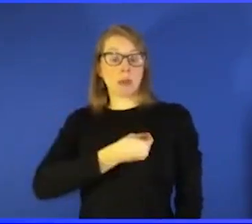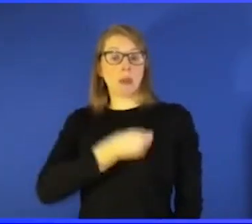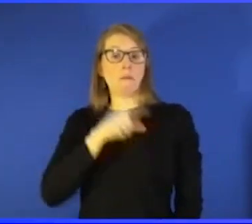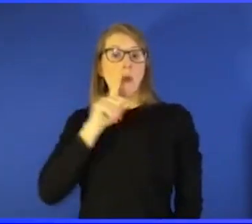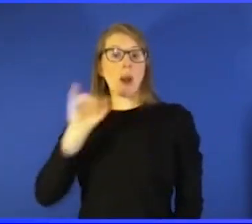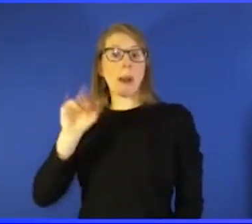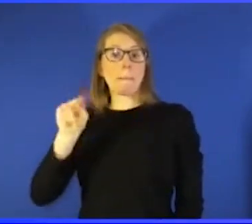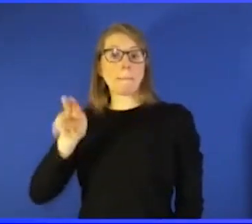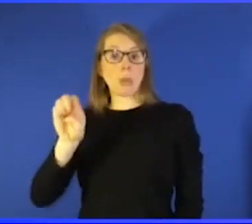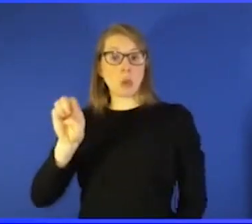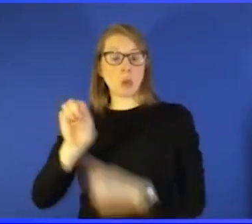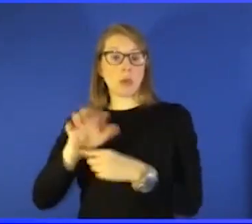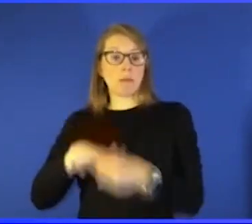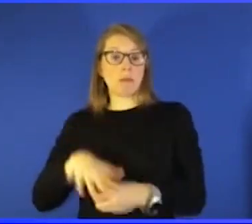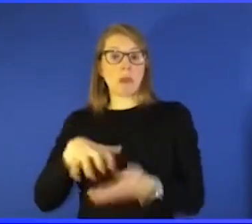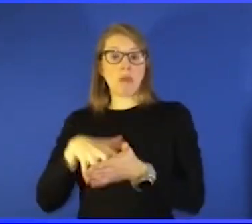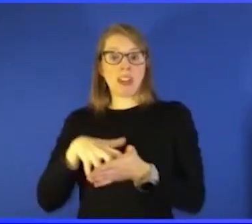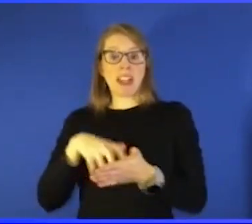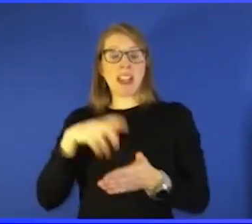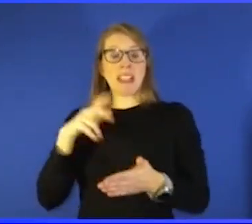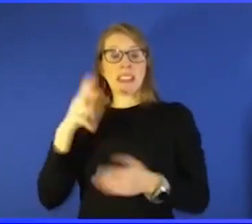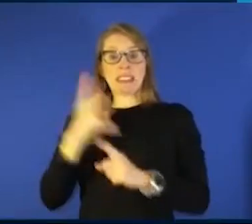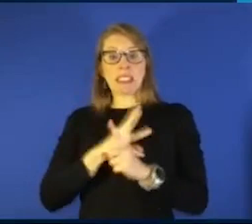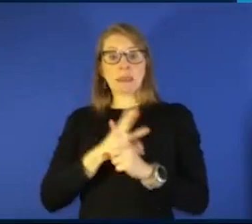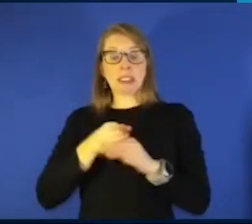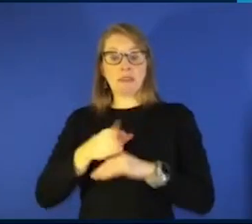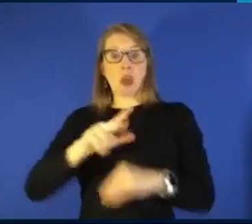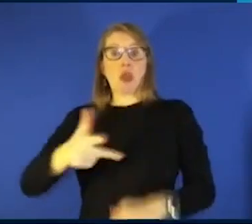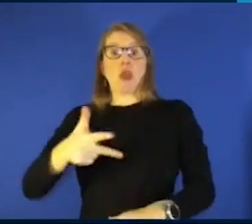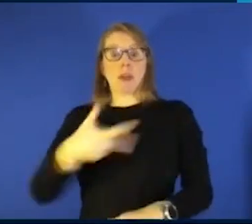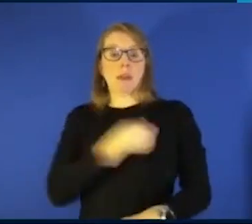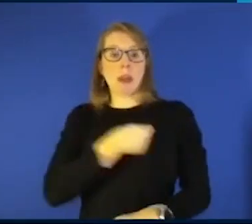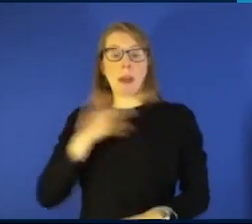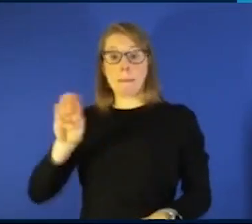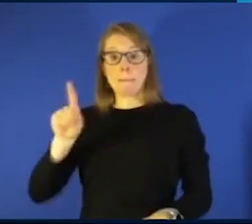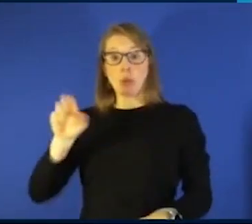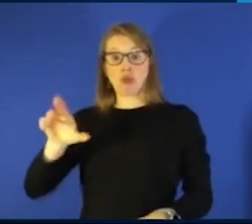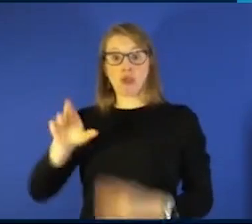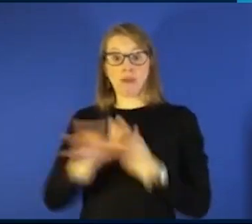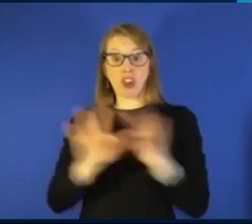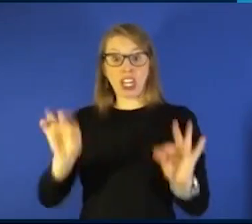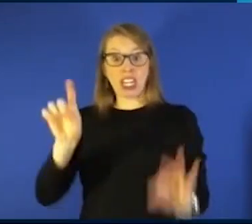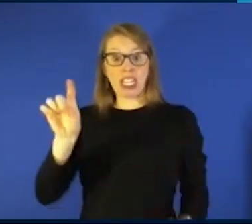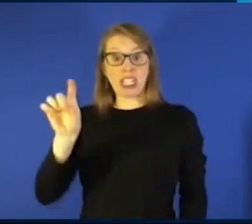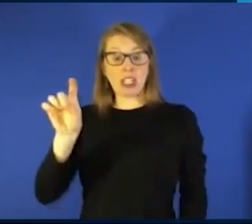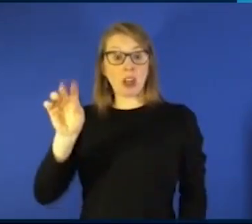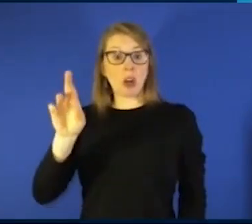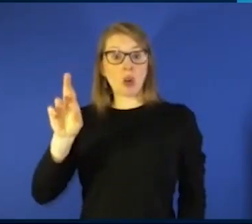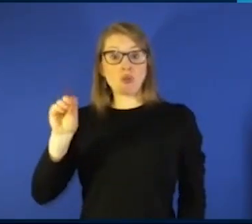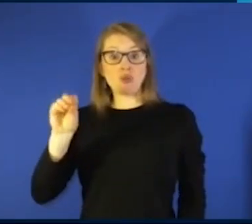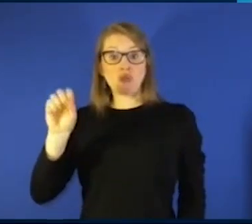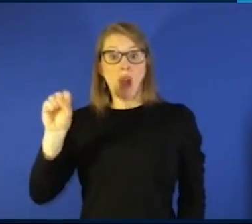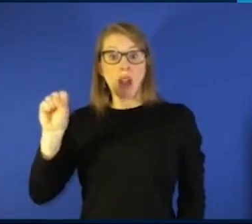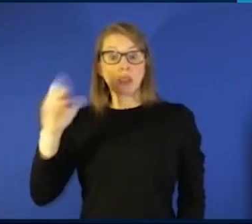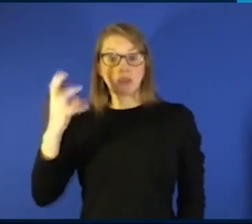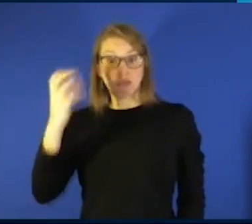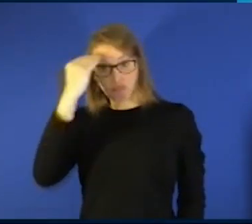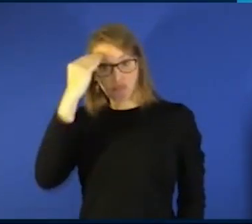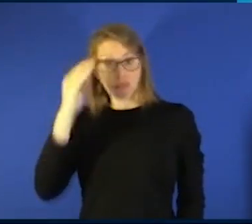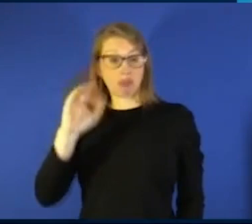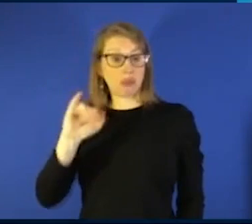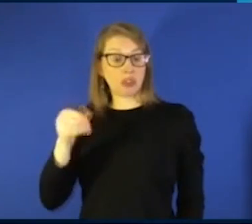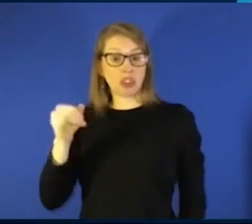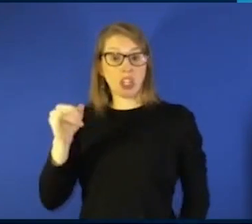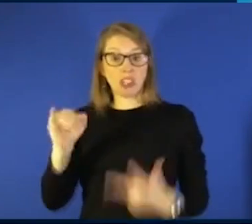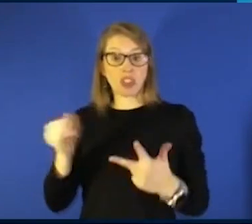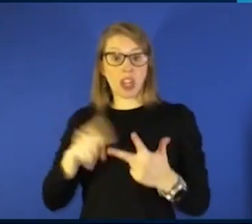months from that 3rd dose as well. Are the booster shots free? Ross Hill wants to know, is the J&J booster shot free? The